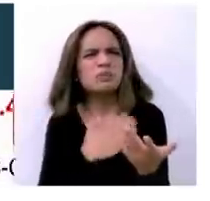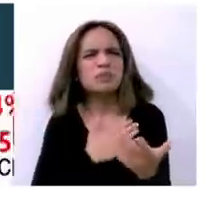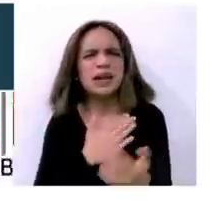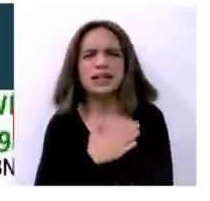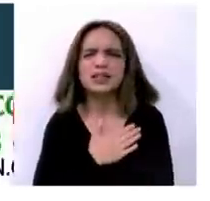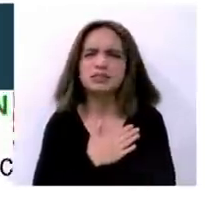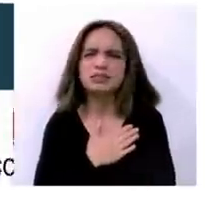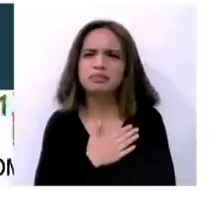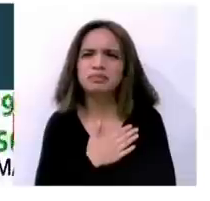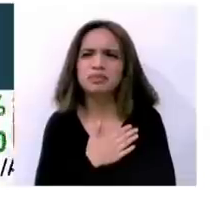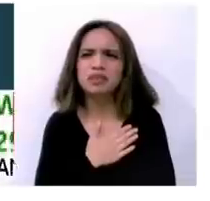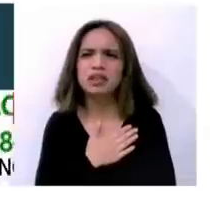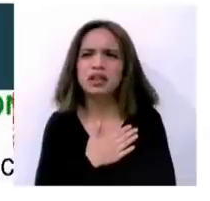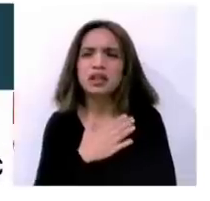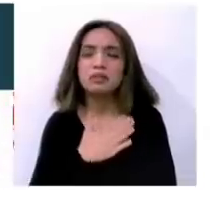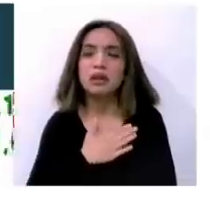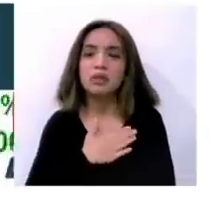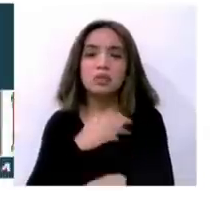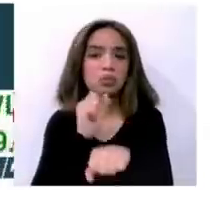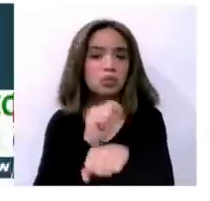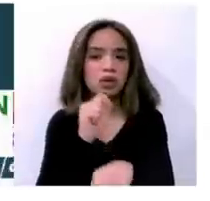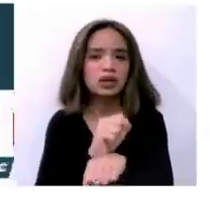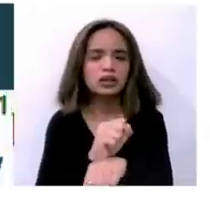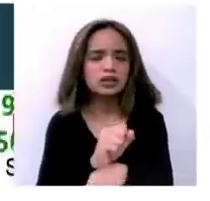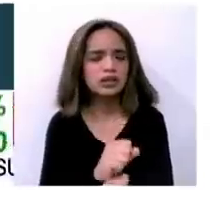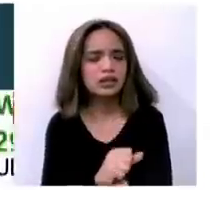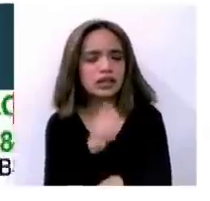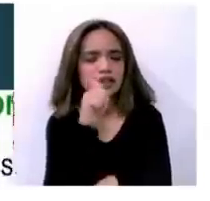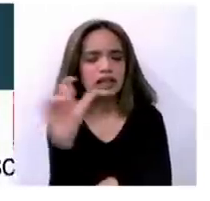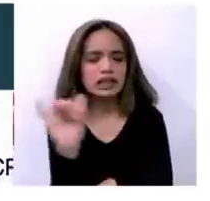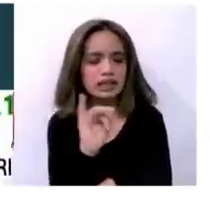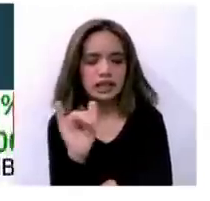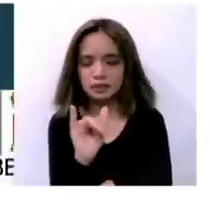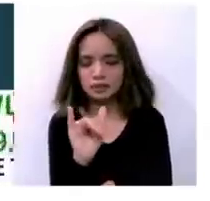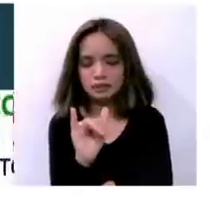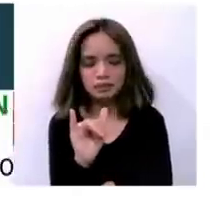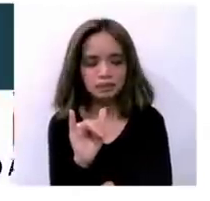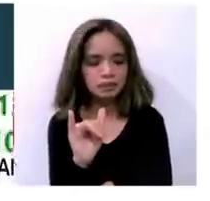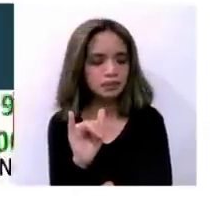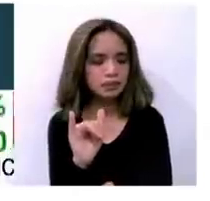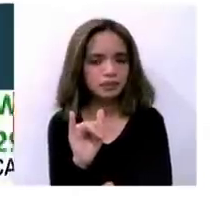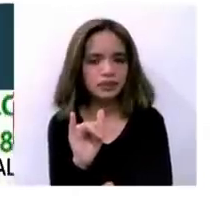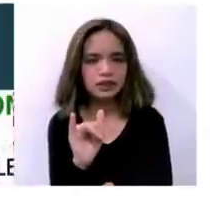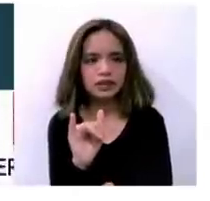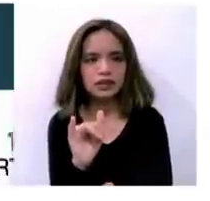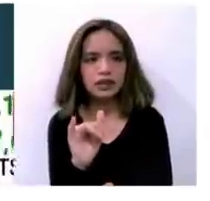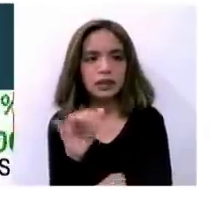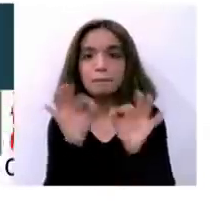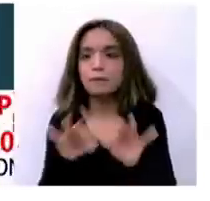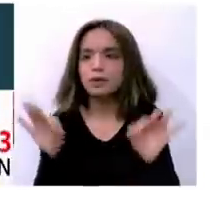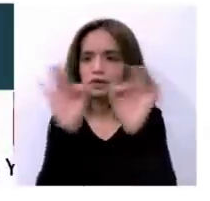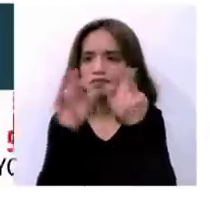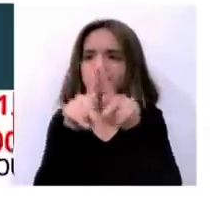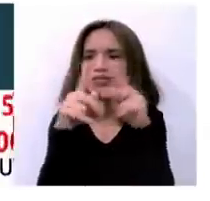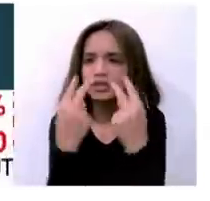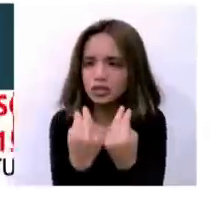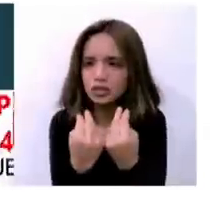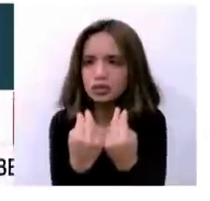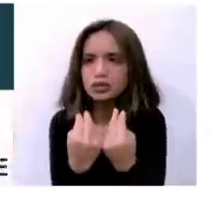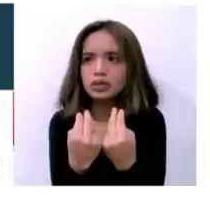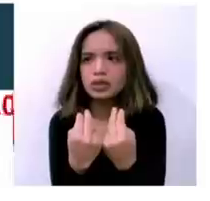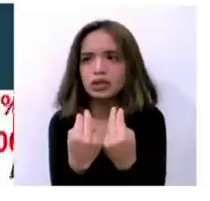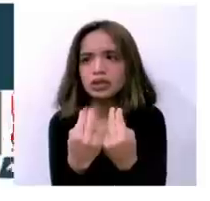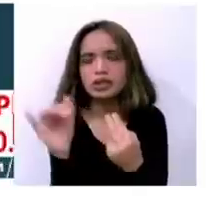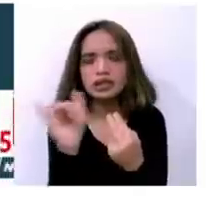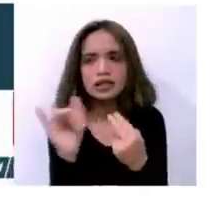my work is not as as MECO chairman, is not as vital to the nation as